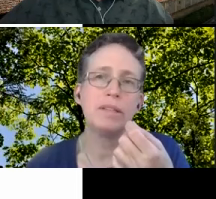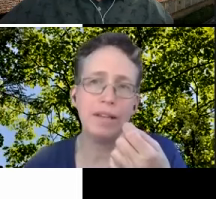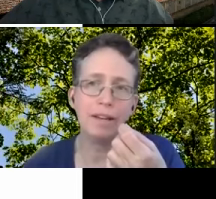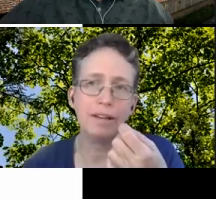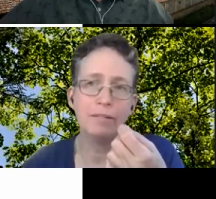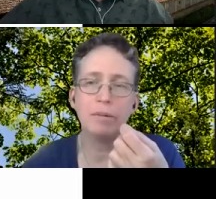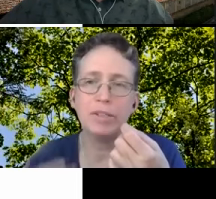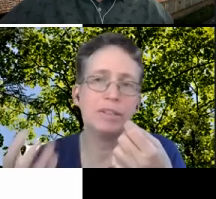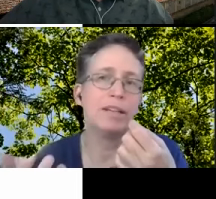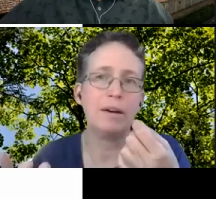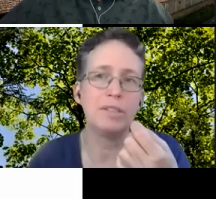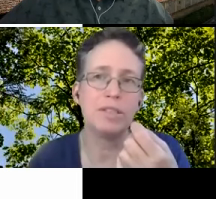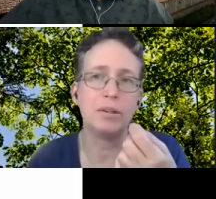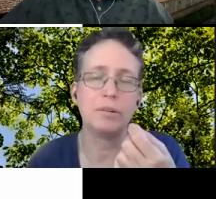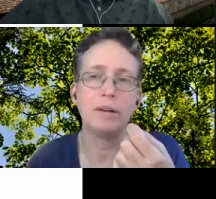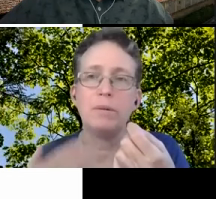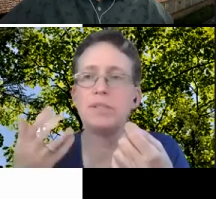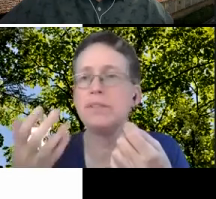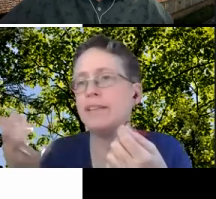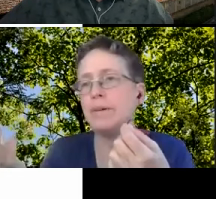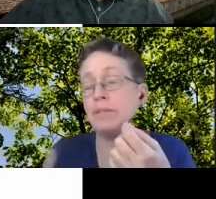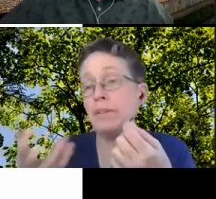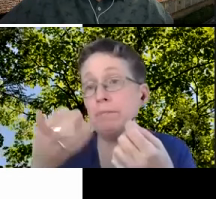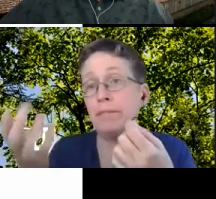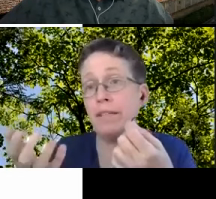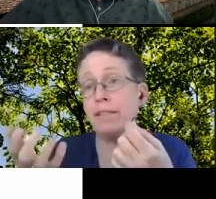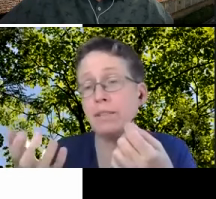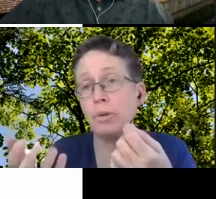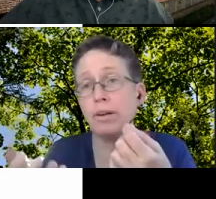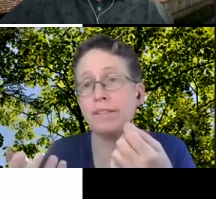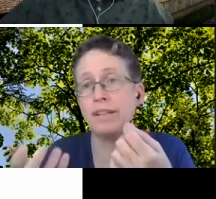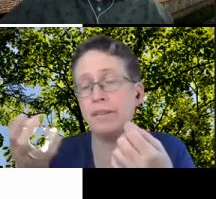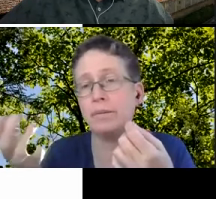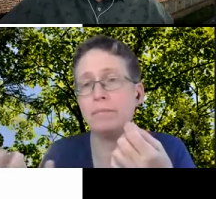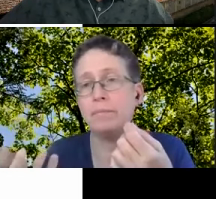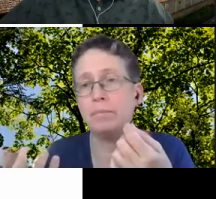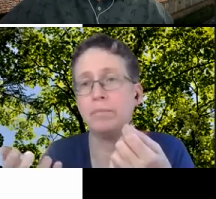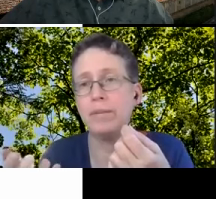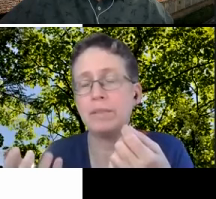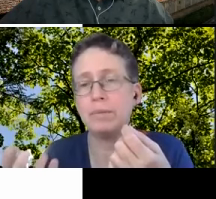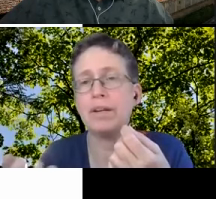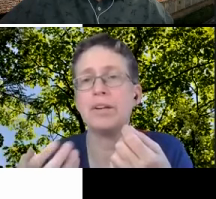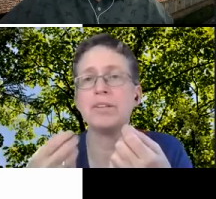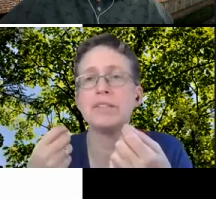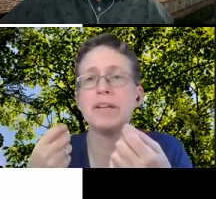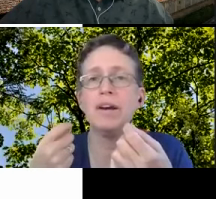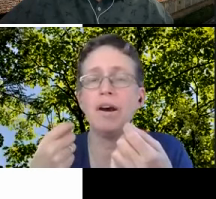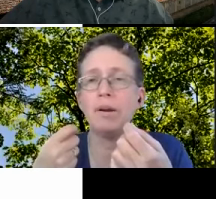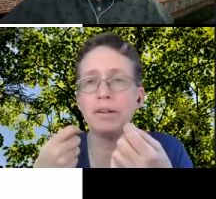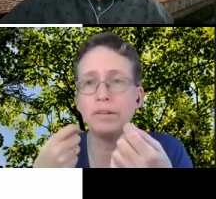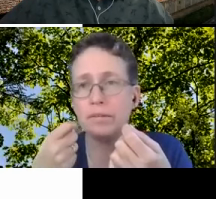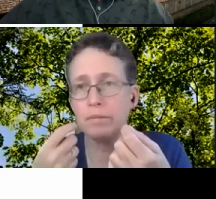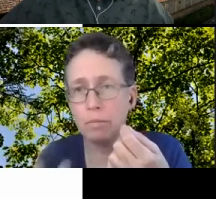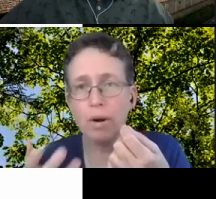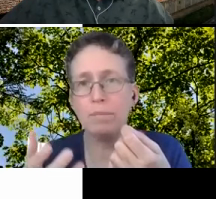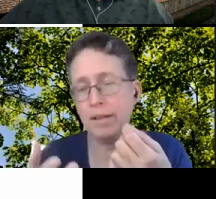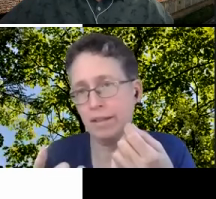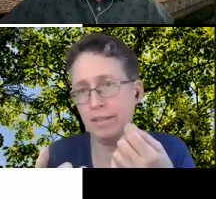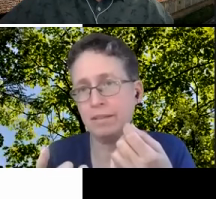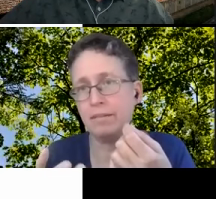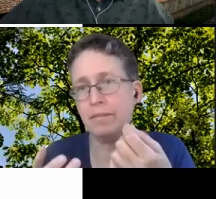you'd think, what would you think that would do? Like, what would you think that would do if these squirrels and other nest predators are